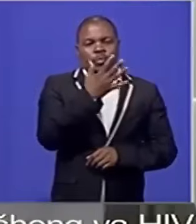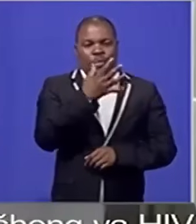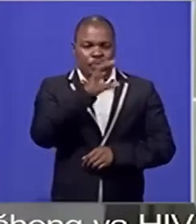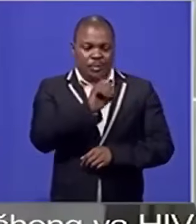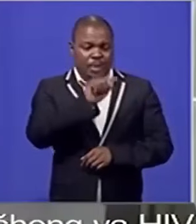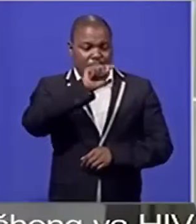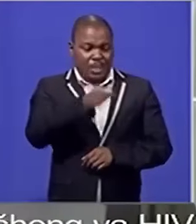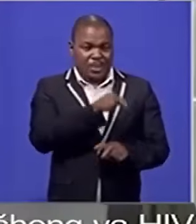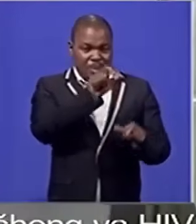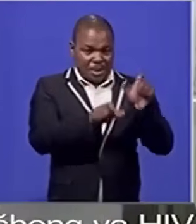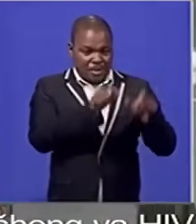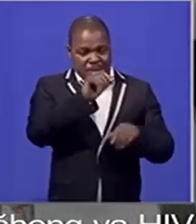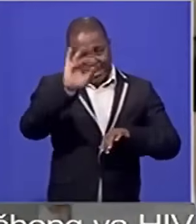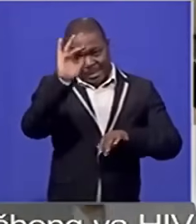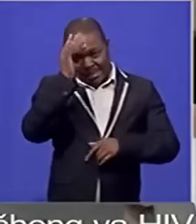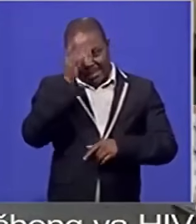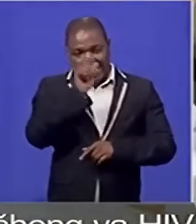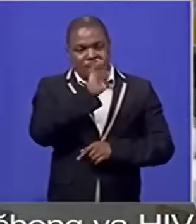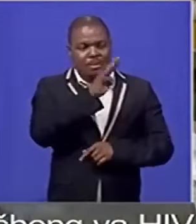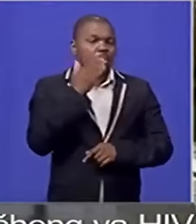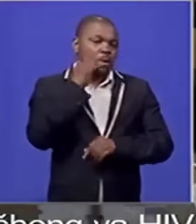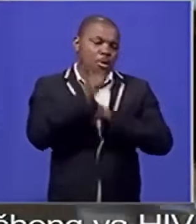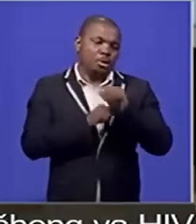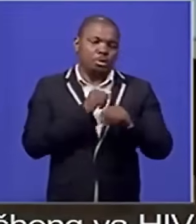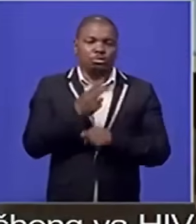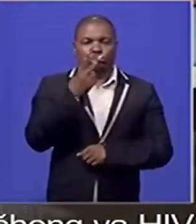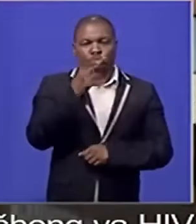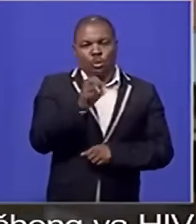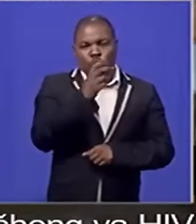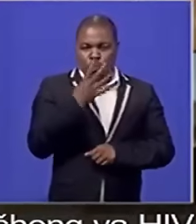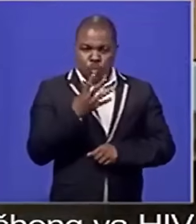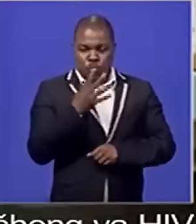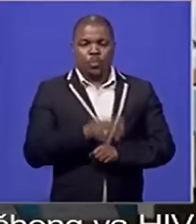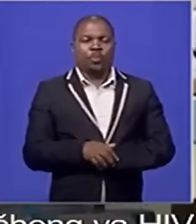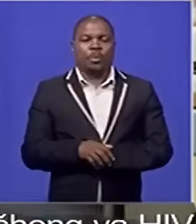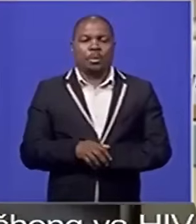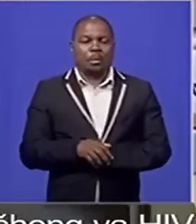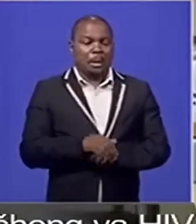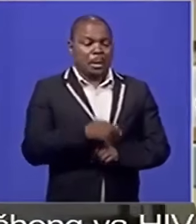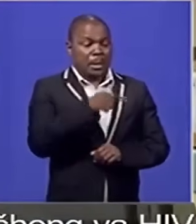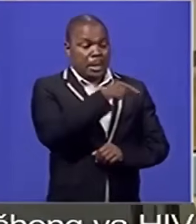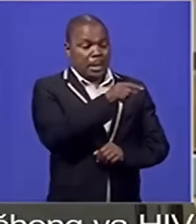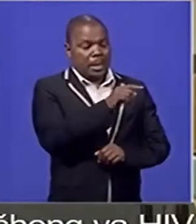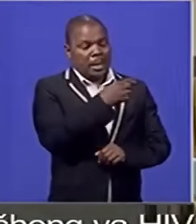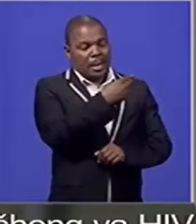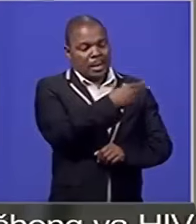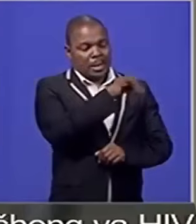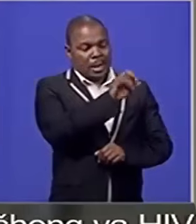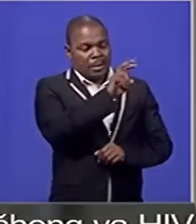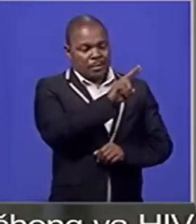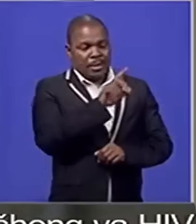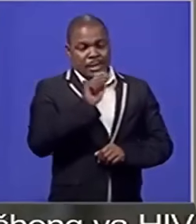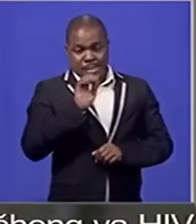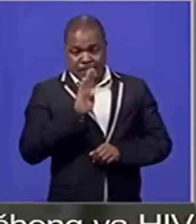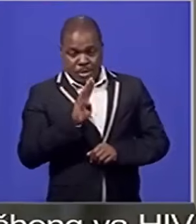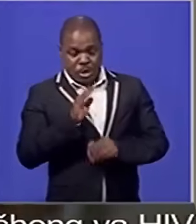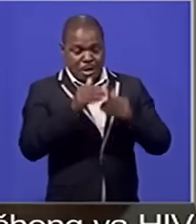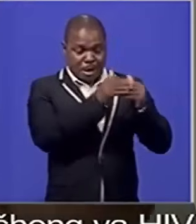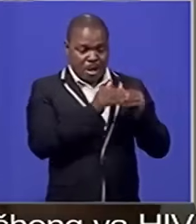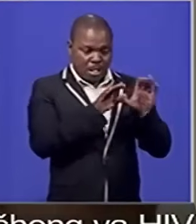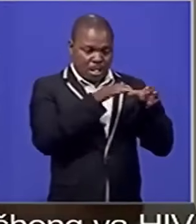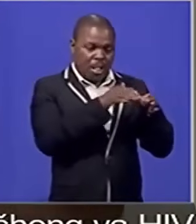250 ba tshwaeditswe ka TB ka ngwaga wa 2024. Mekgatlo jaaka HIV TB Care ya re